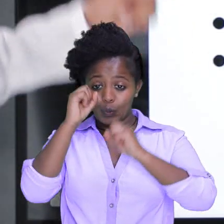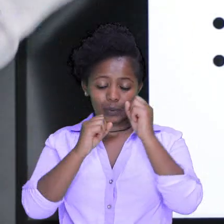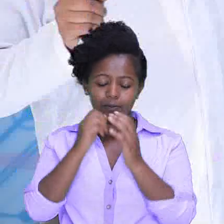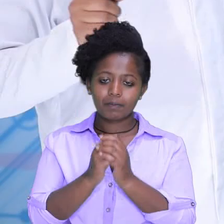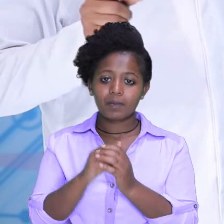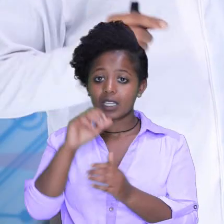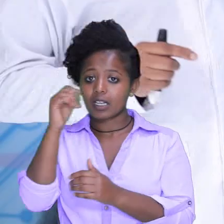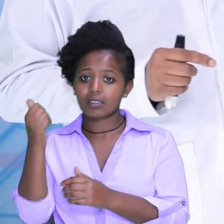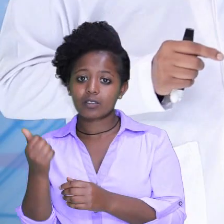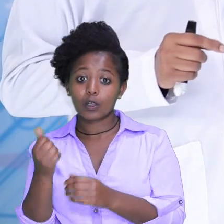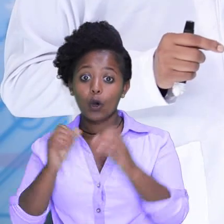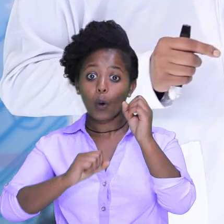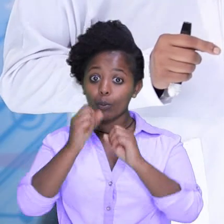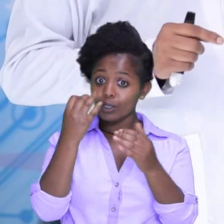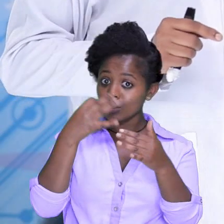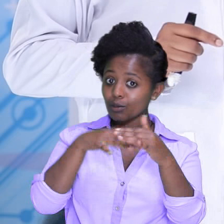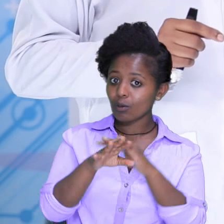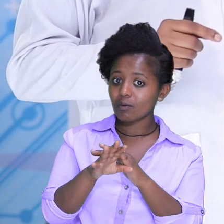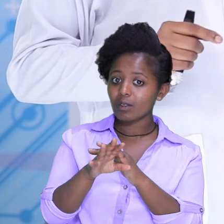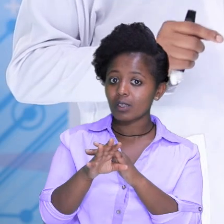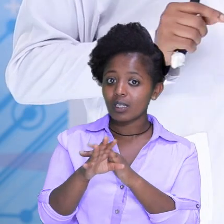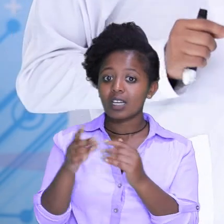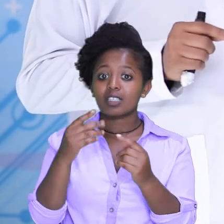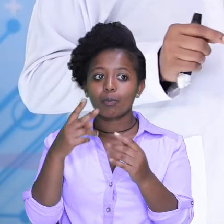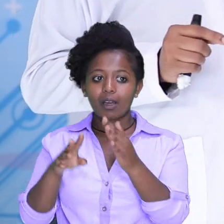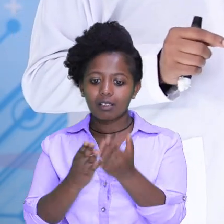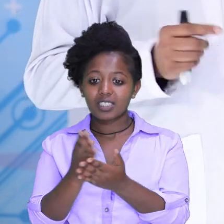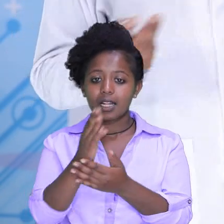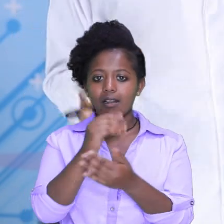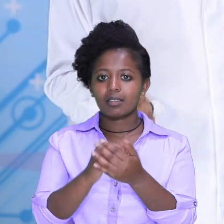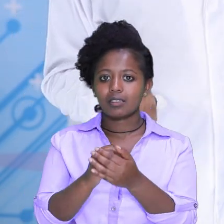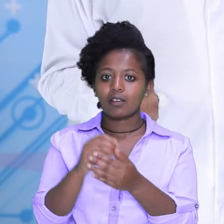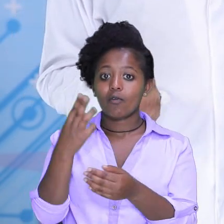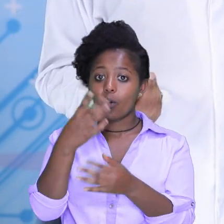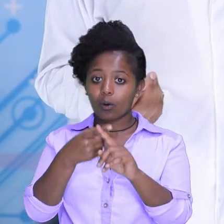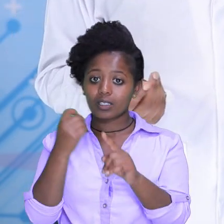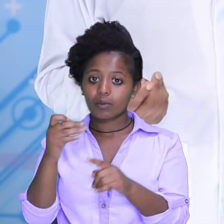one, competition or spying. For example, KGB,